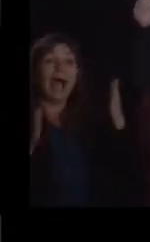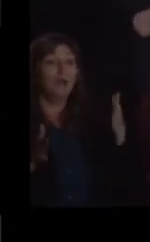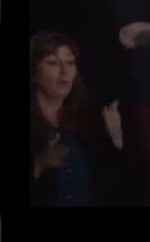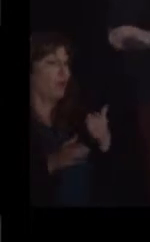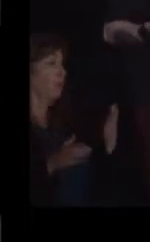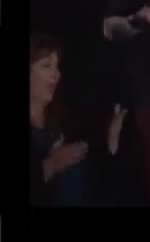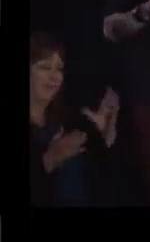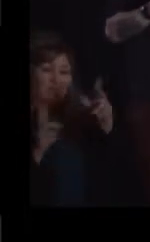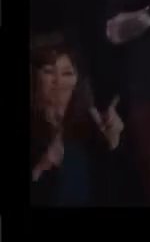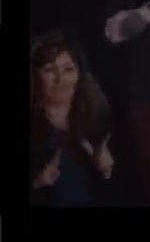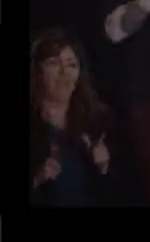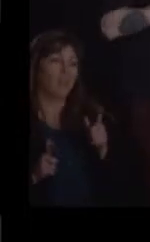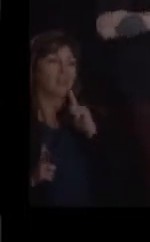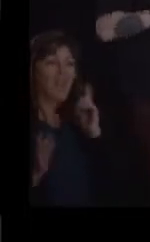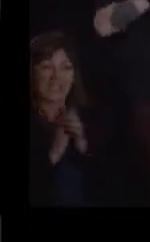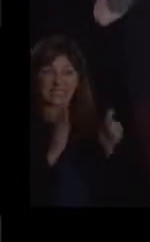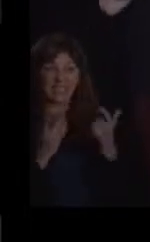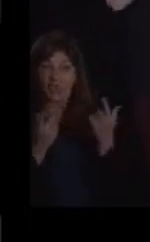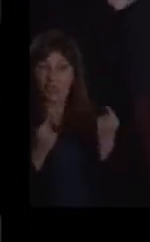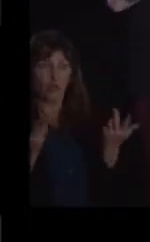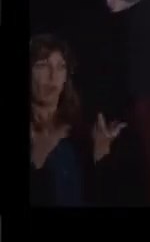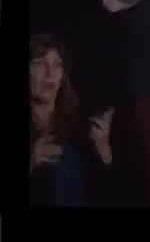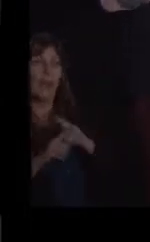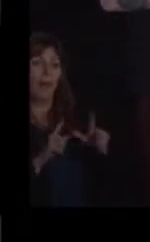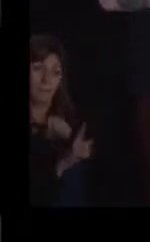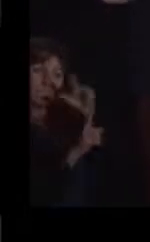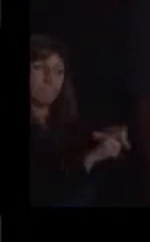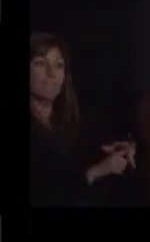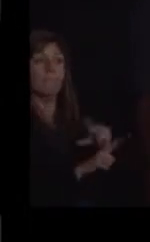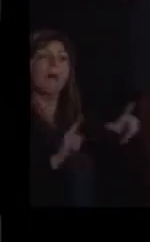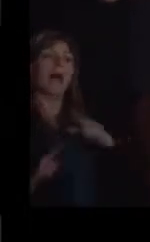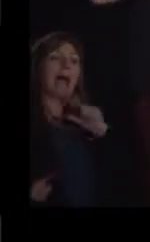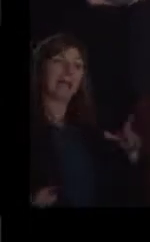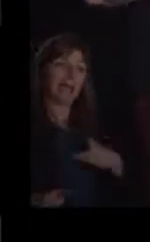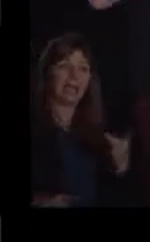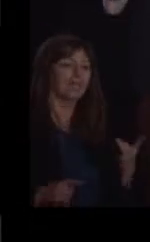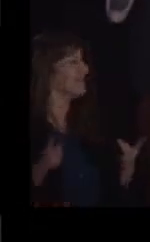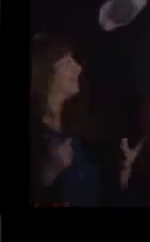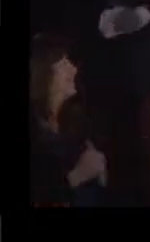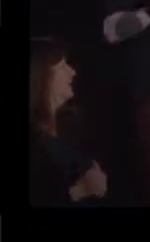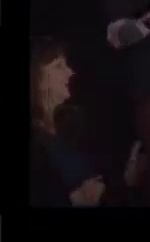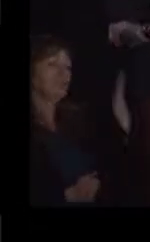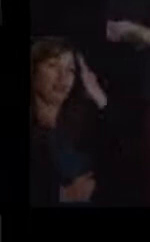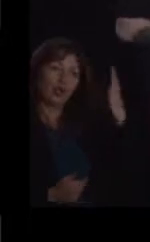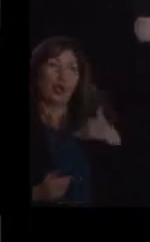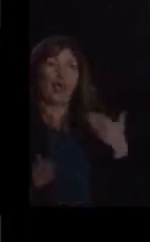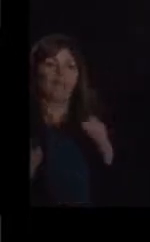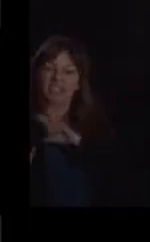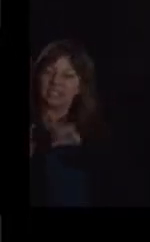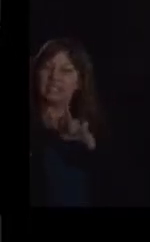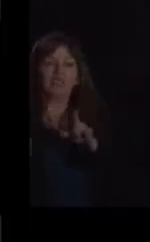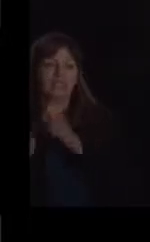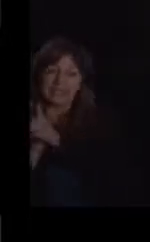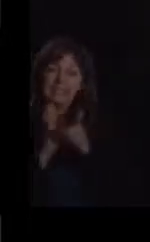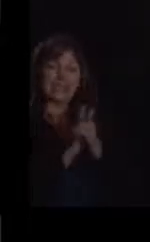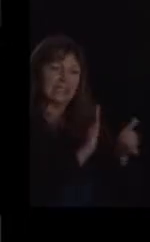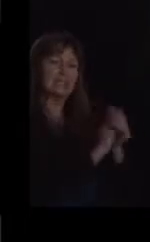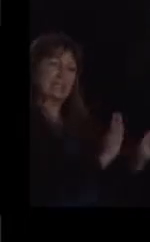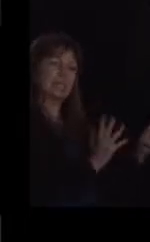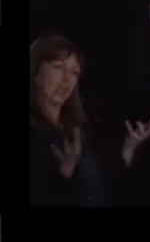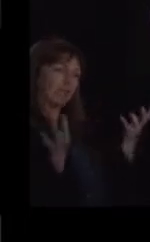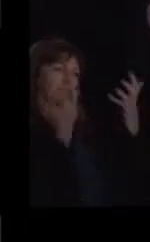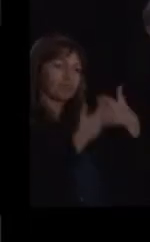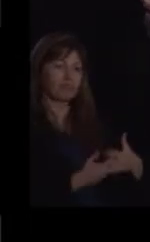going, but I like that. And I like when it then transcends into doing lots of different things. And being a polymath